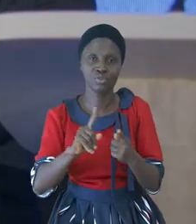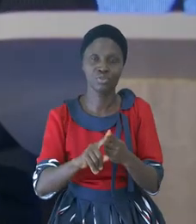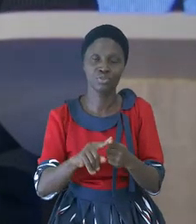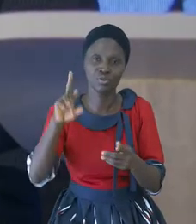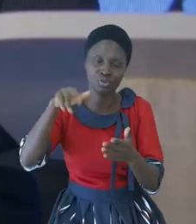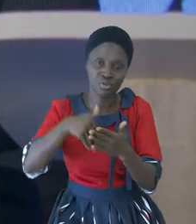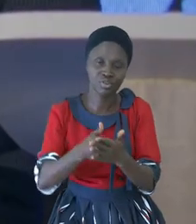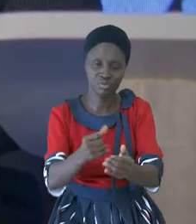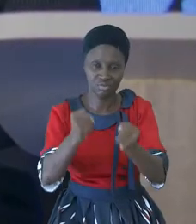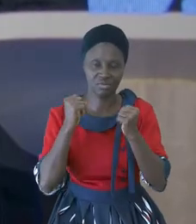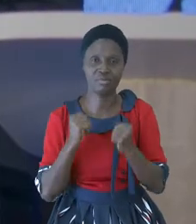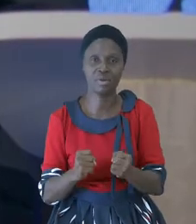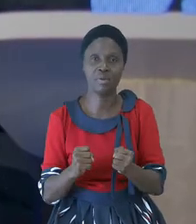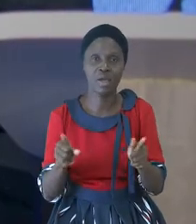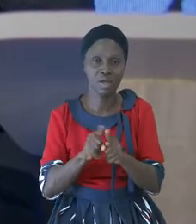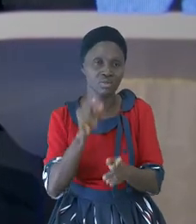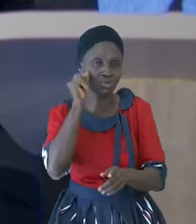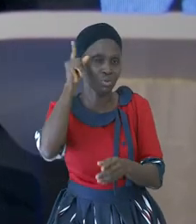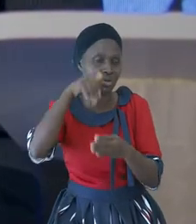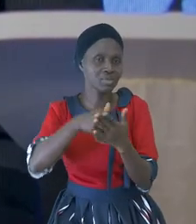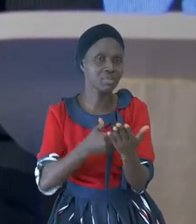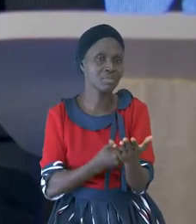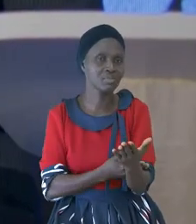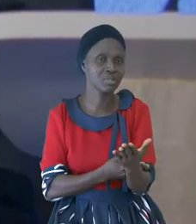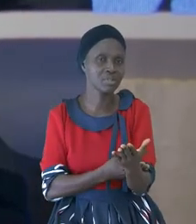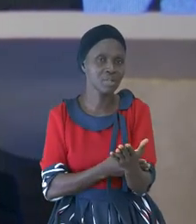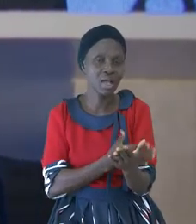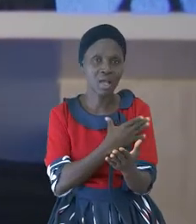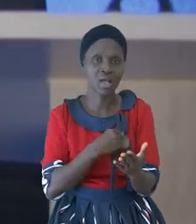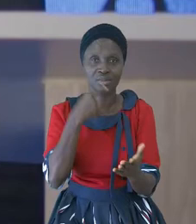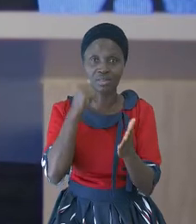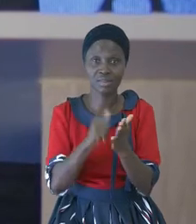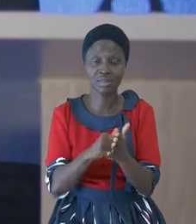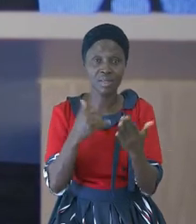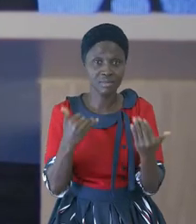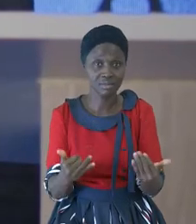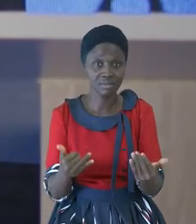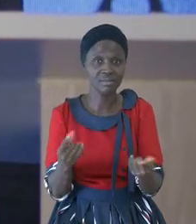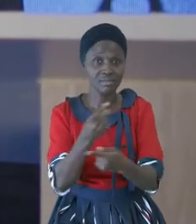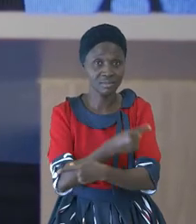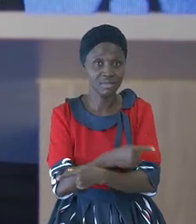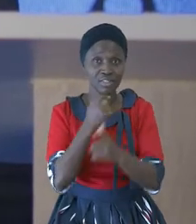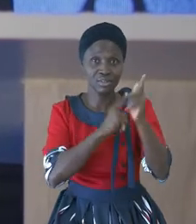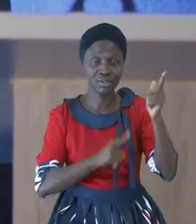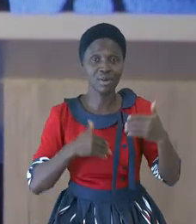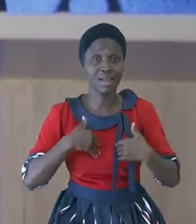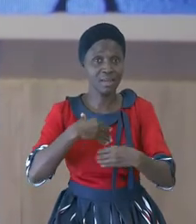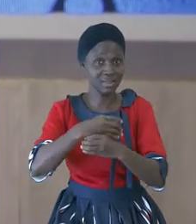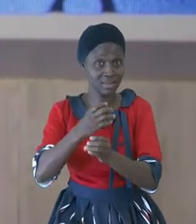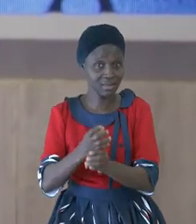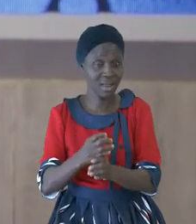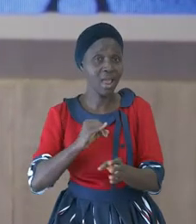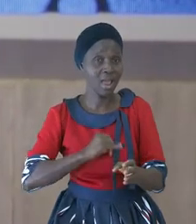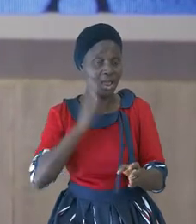really awake. And you say, today is the Lord, is the day the Lord has made. I'll be glad